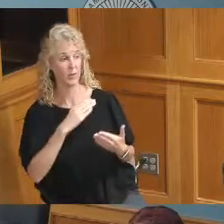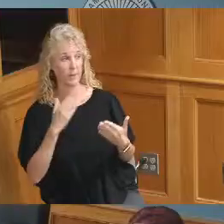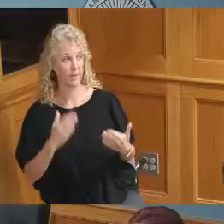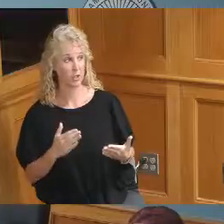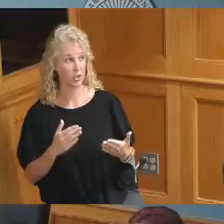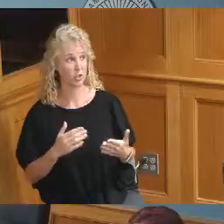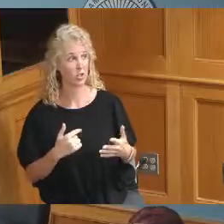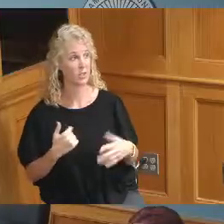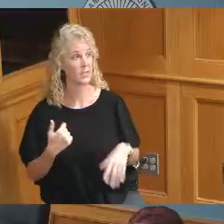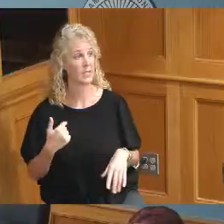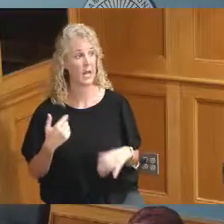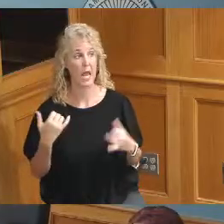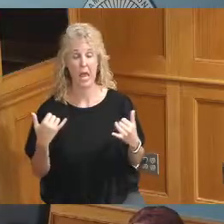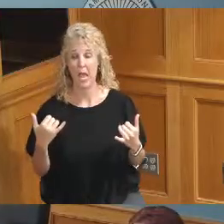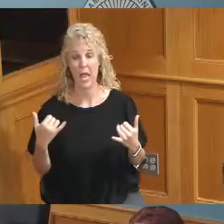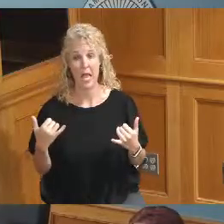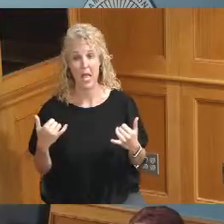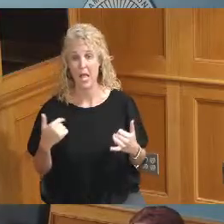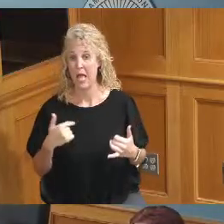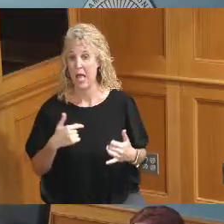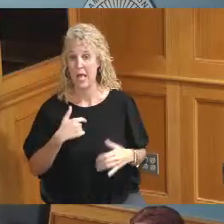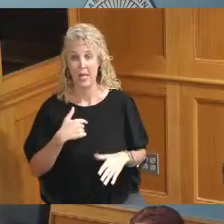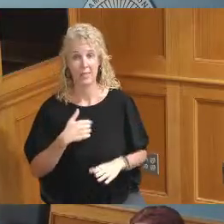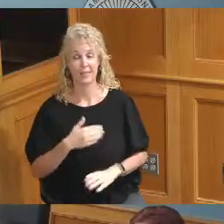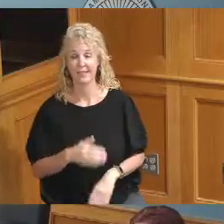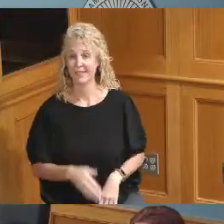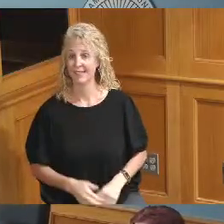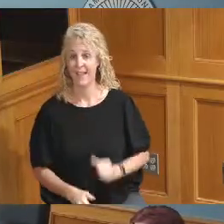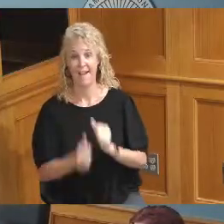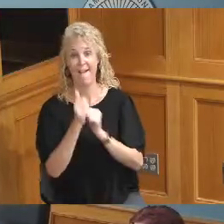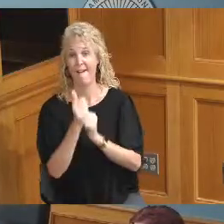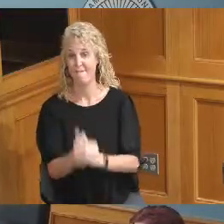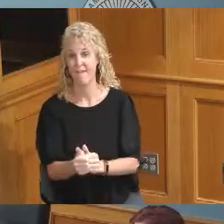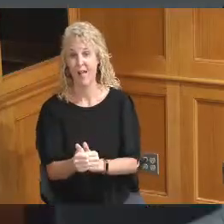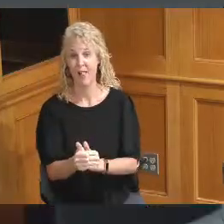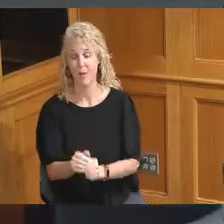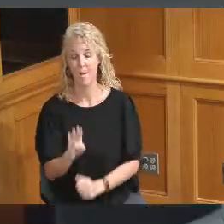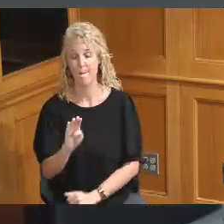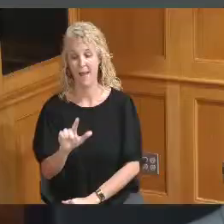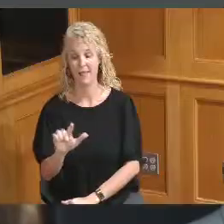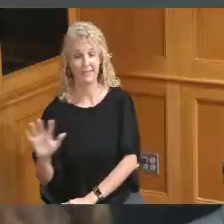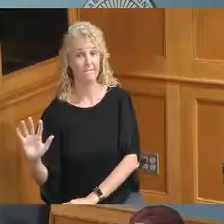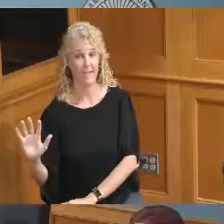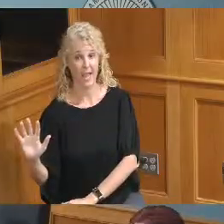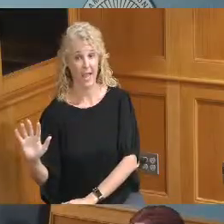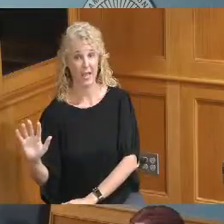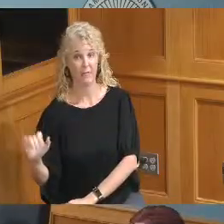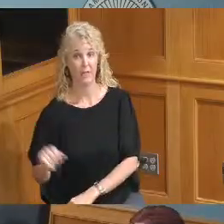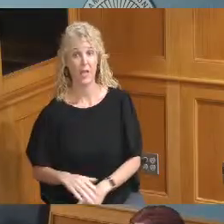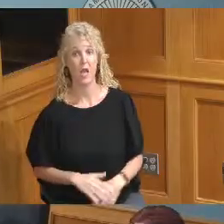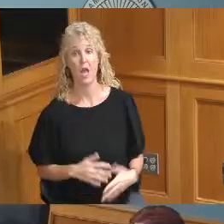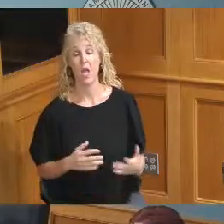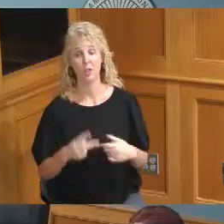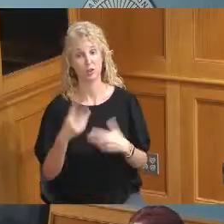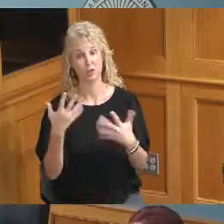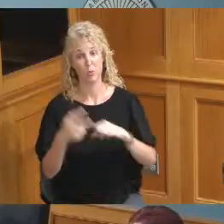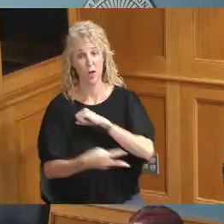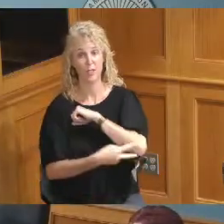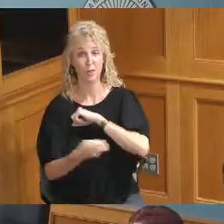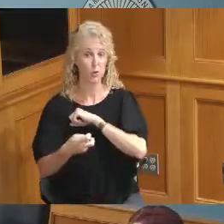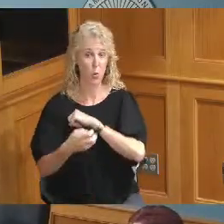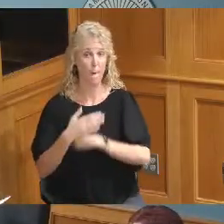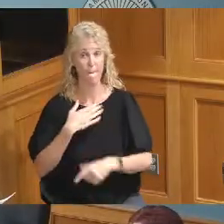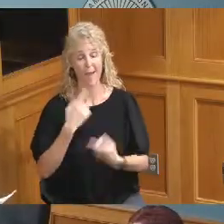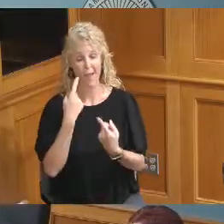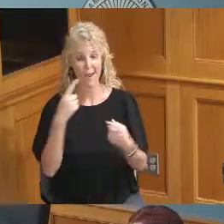will go right at, thank you, the direction is to go right into by leave 5. I will say that the Commissioners stole my thunder, both of